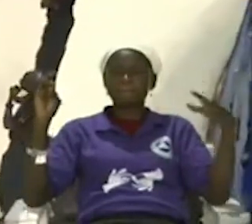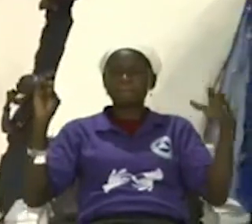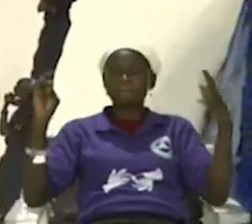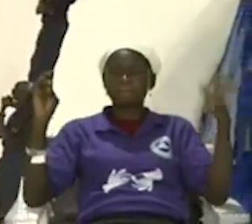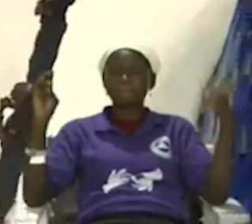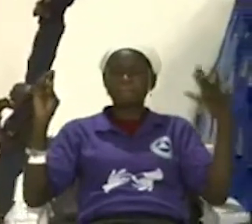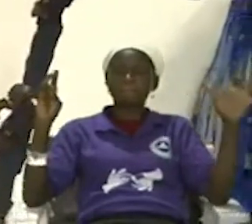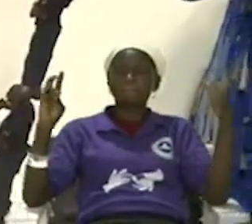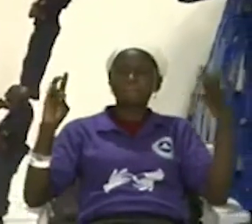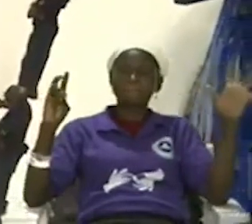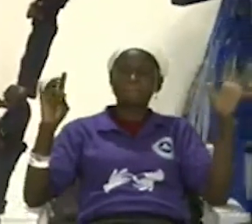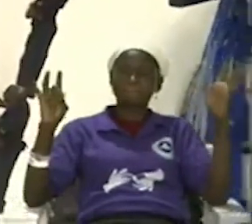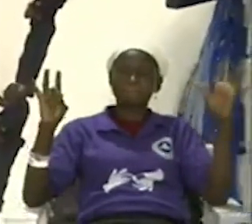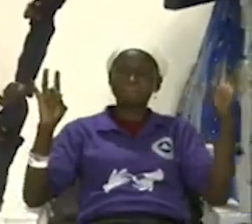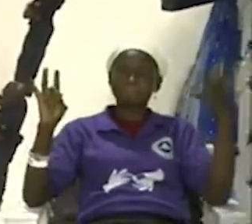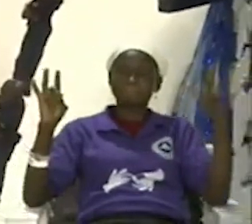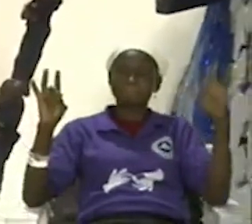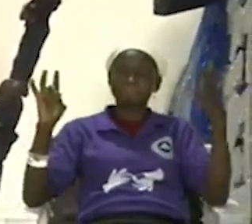Eight.